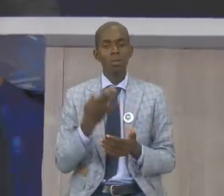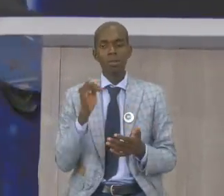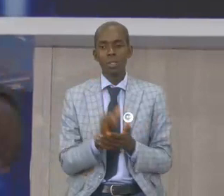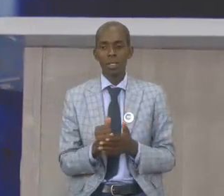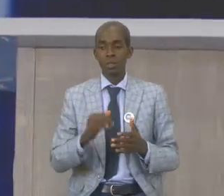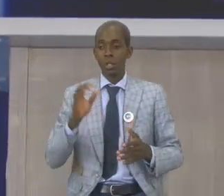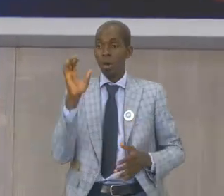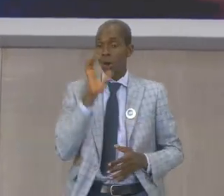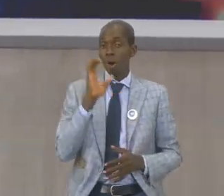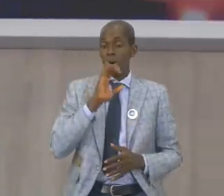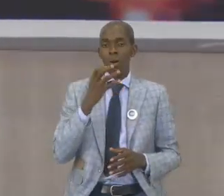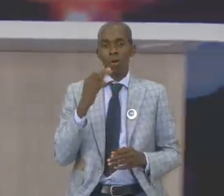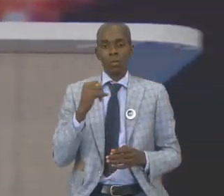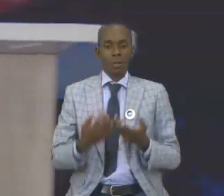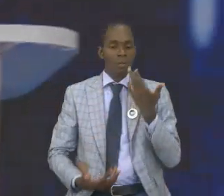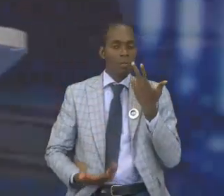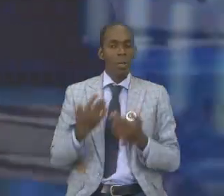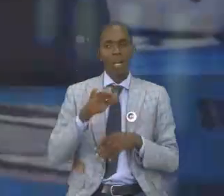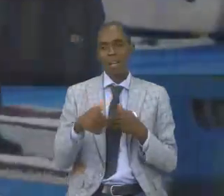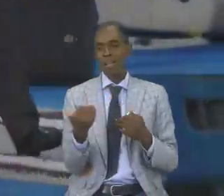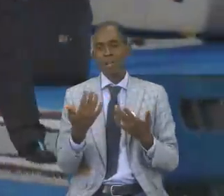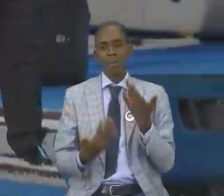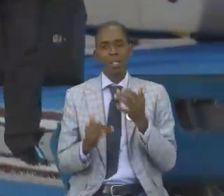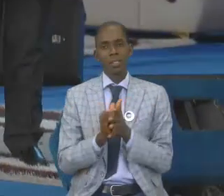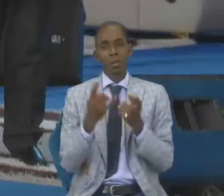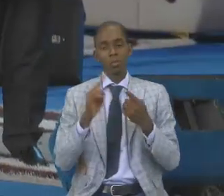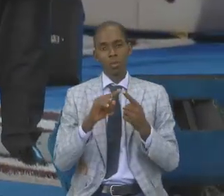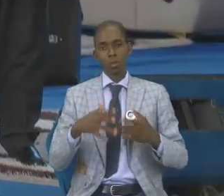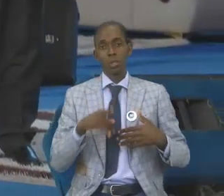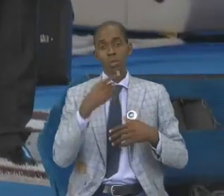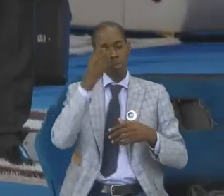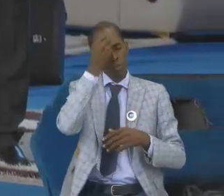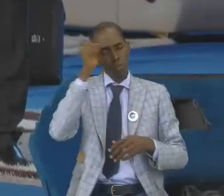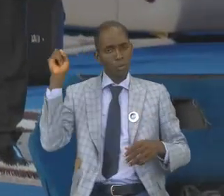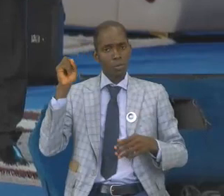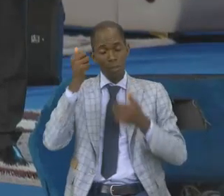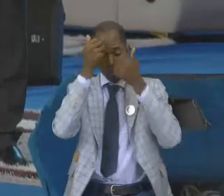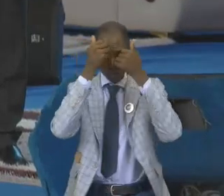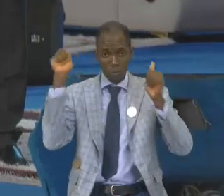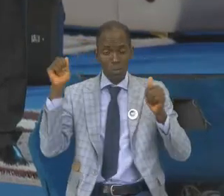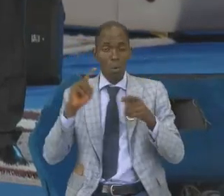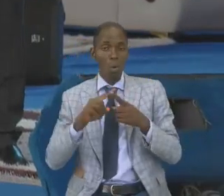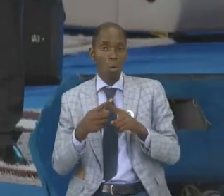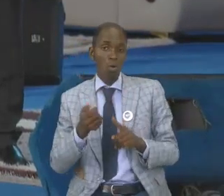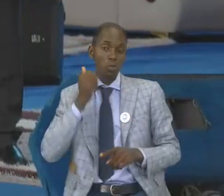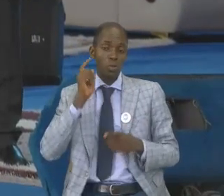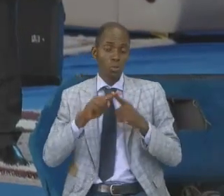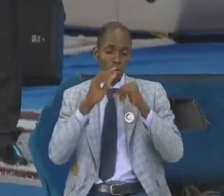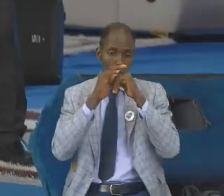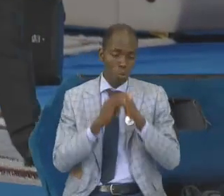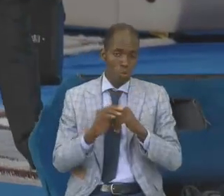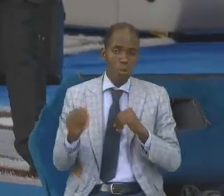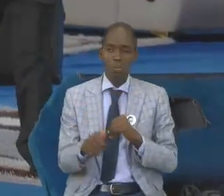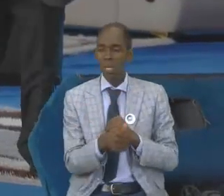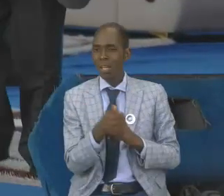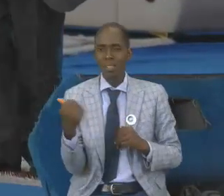Any fire coming into your life, you say you'll not worship idol, you'll not bend to the ideology of the